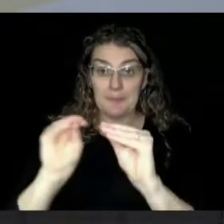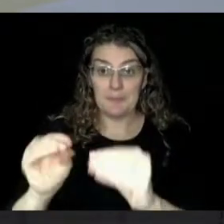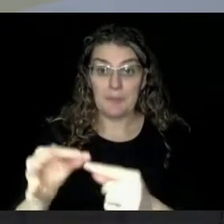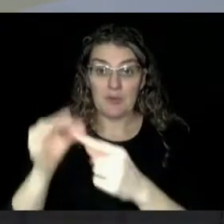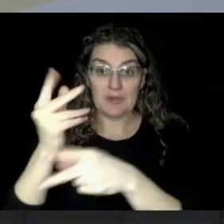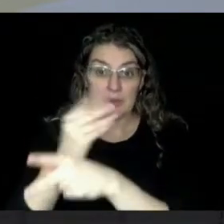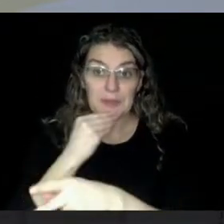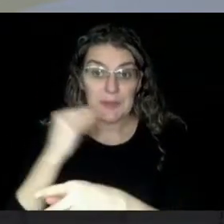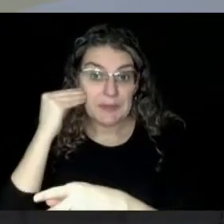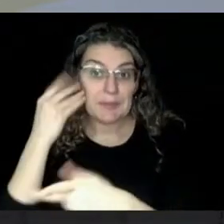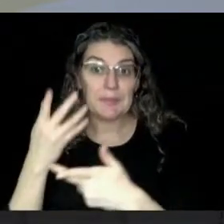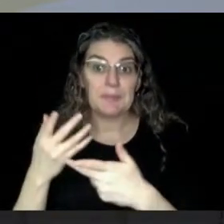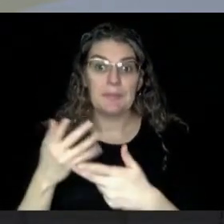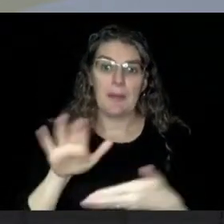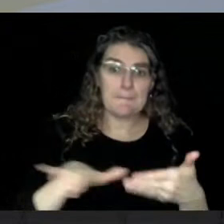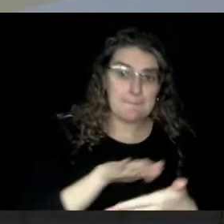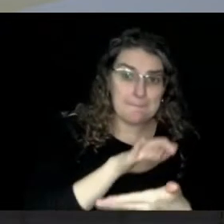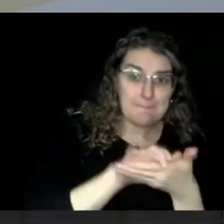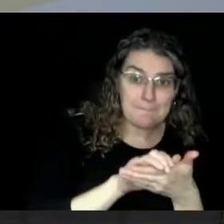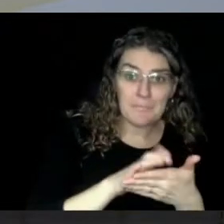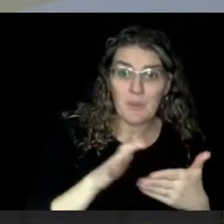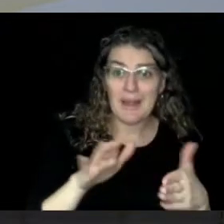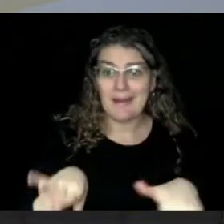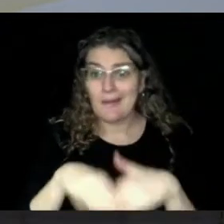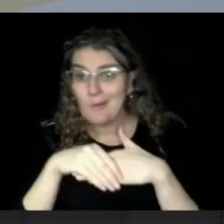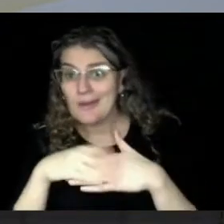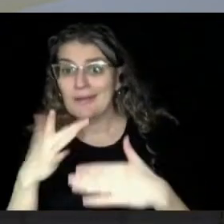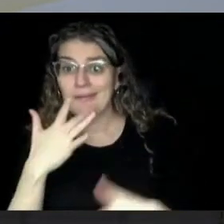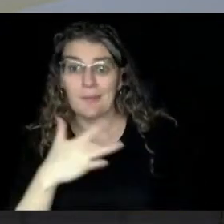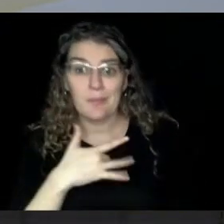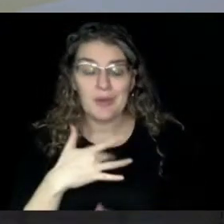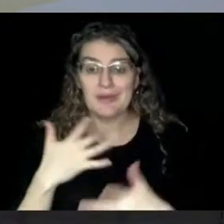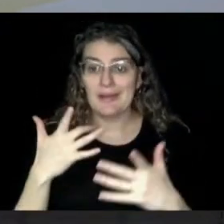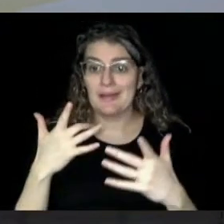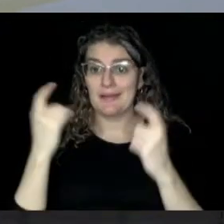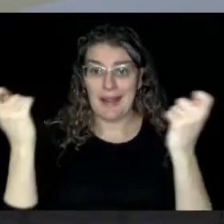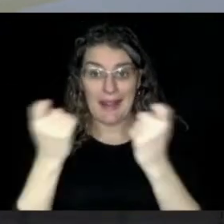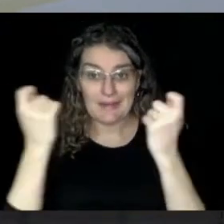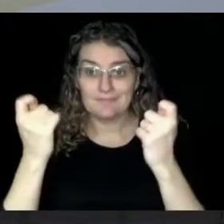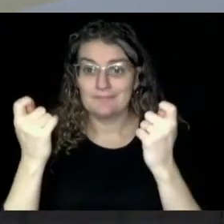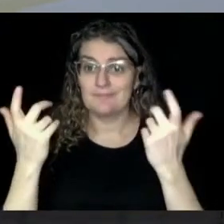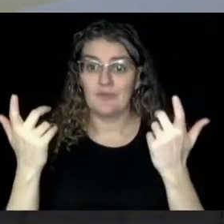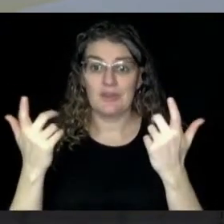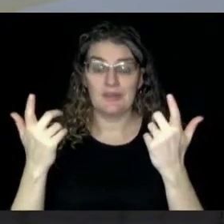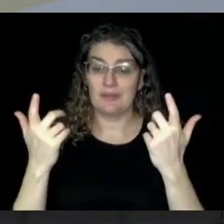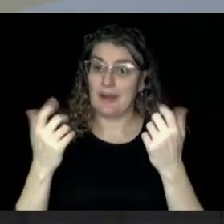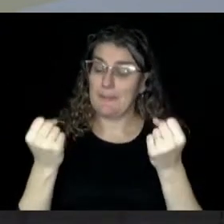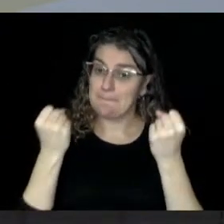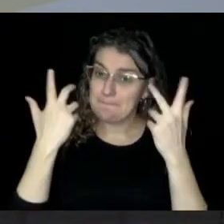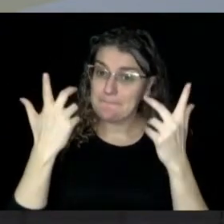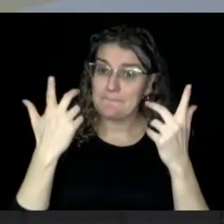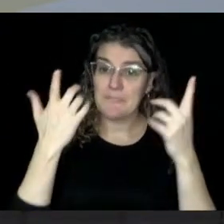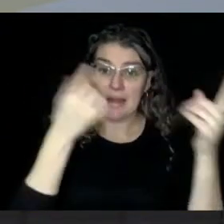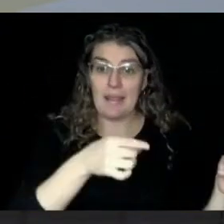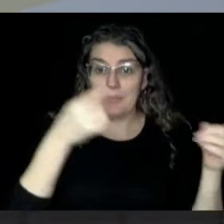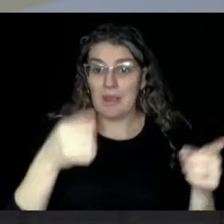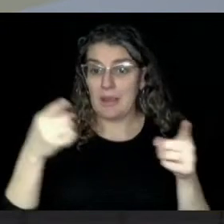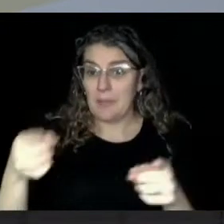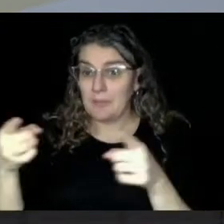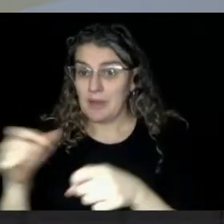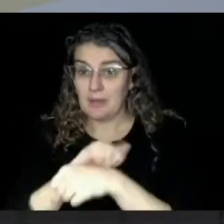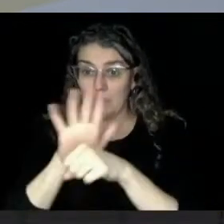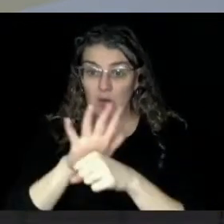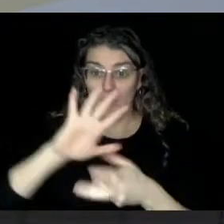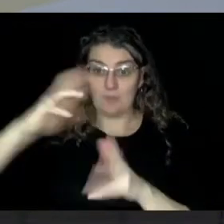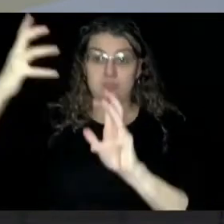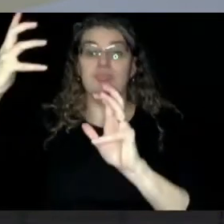marriages, birthdays, significant anniversaries, and graduations, to name a few. So while COVID-19 has disrupted our lives and